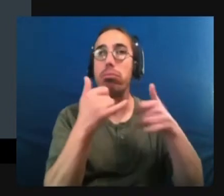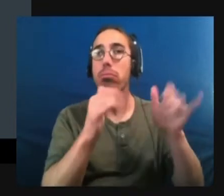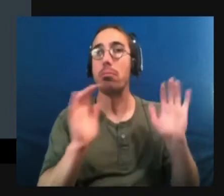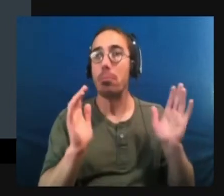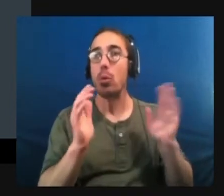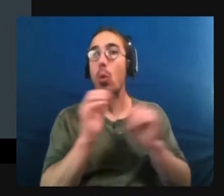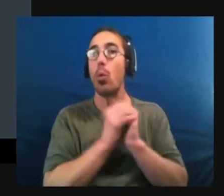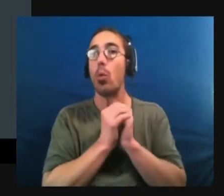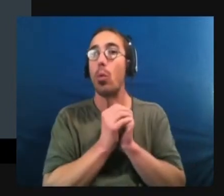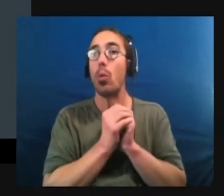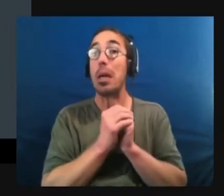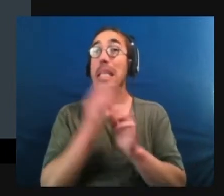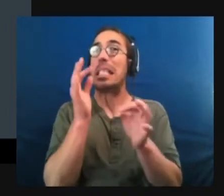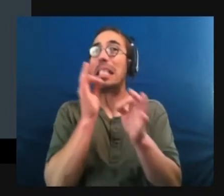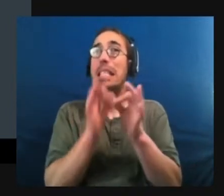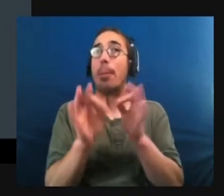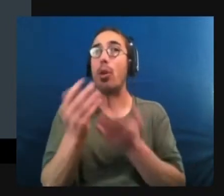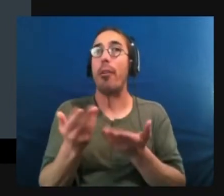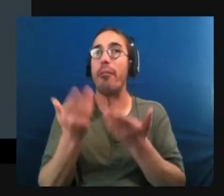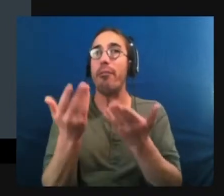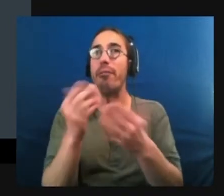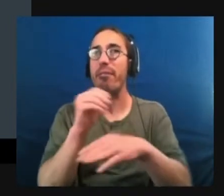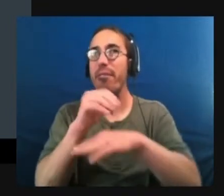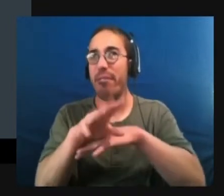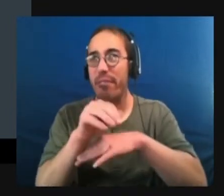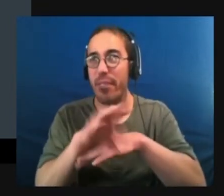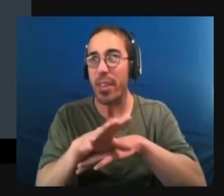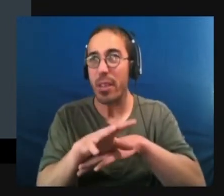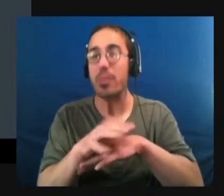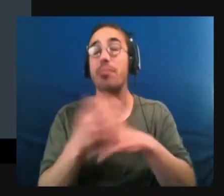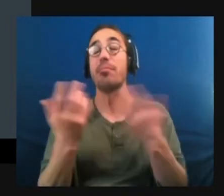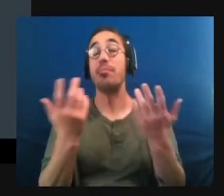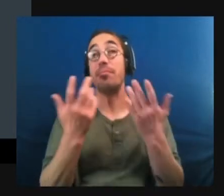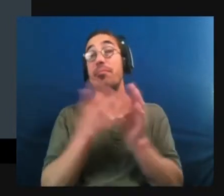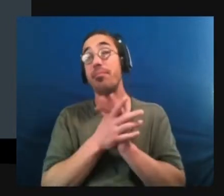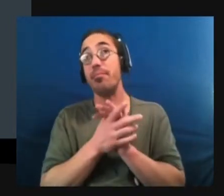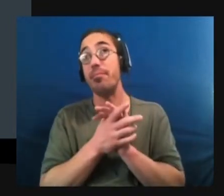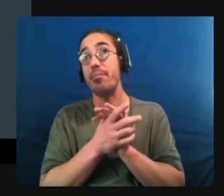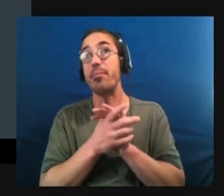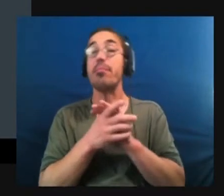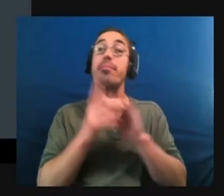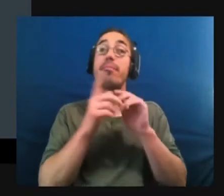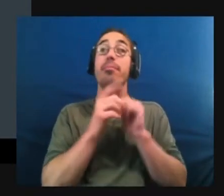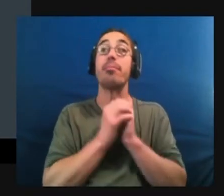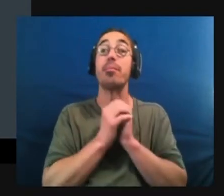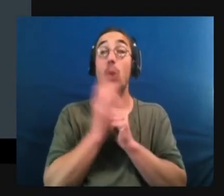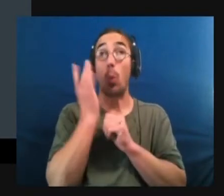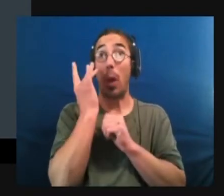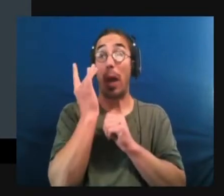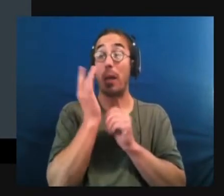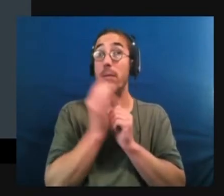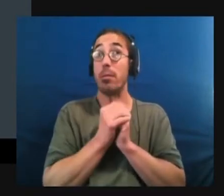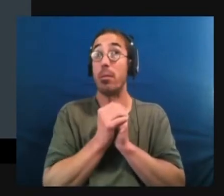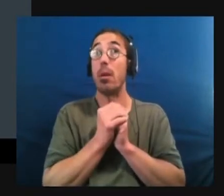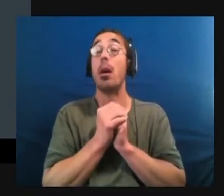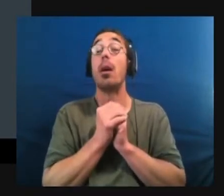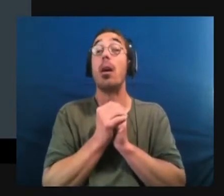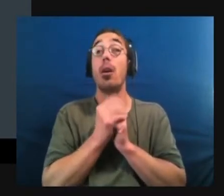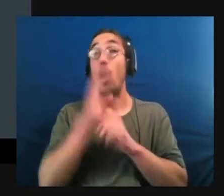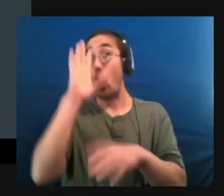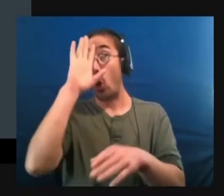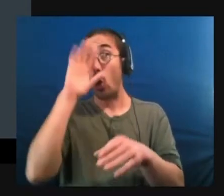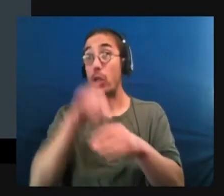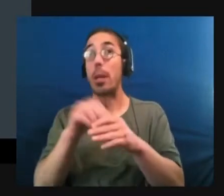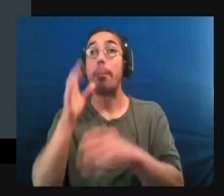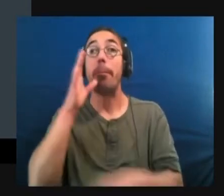Pretty simple advice, but profound in implication. Why? Because autistic parents are exposed